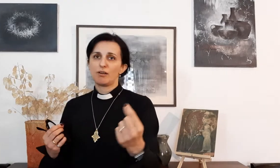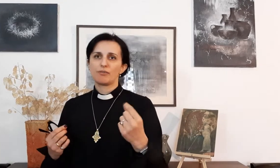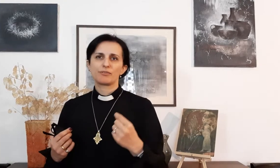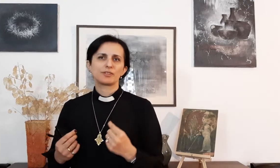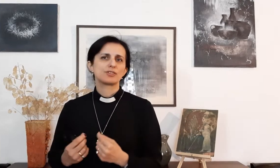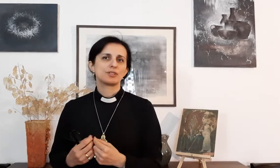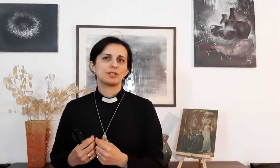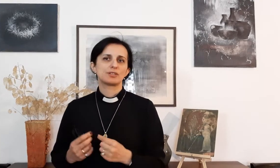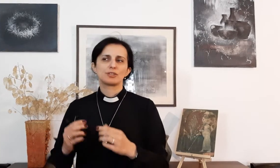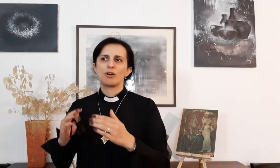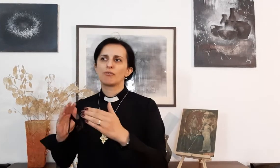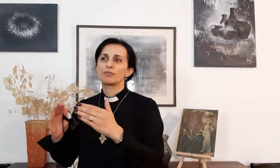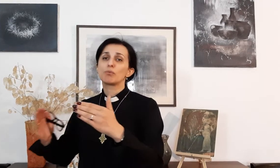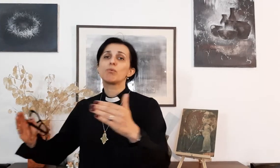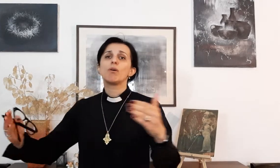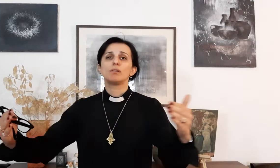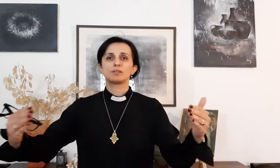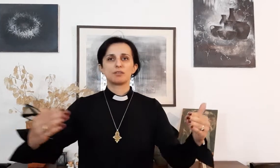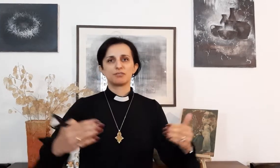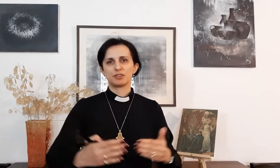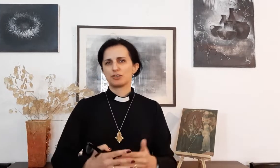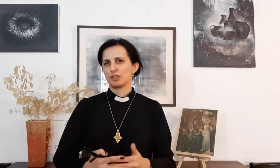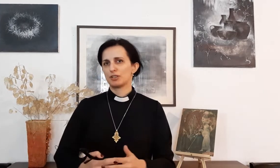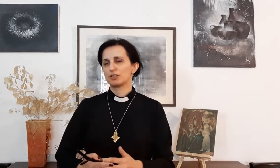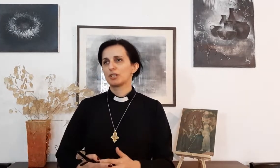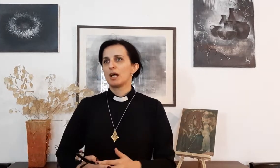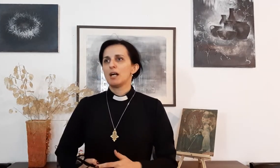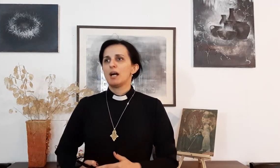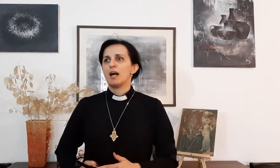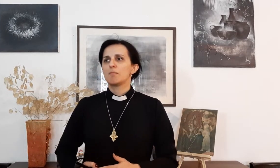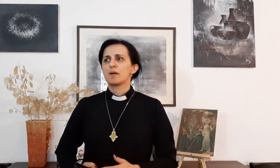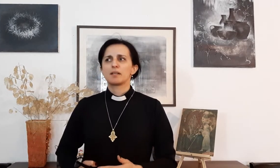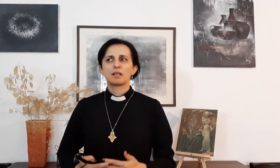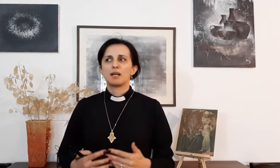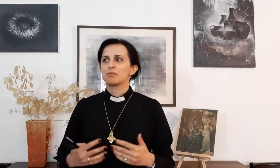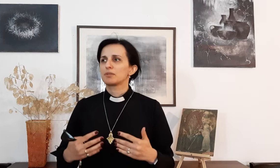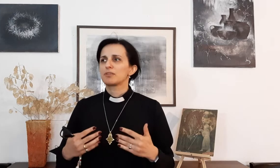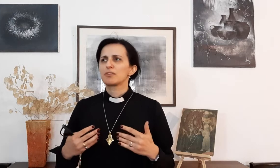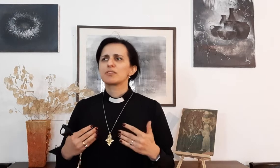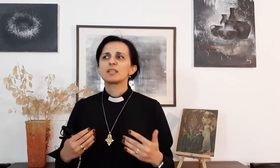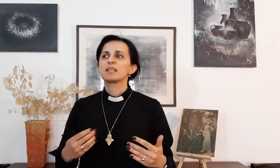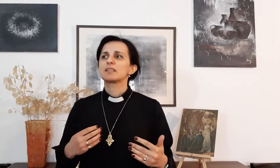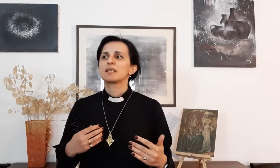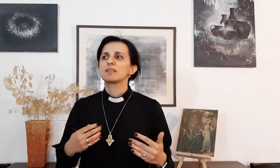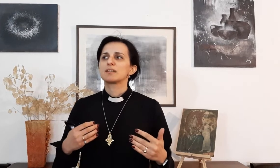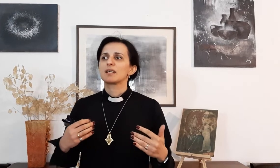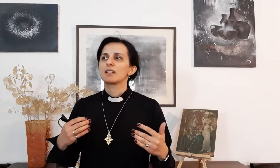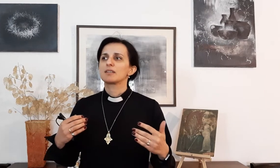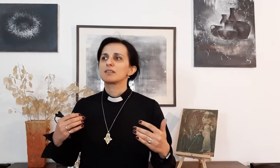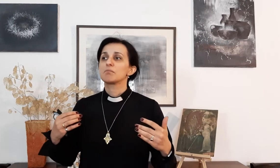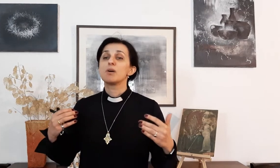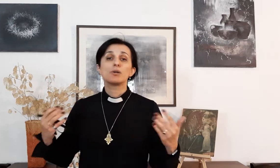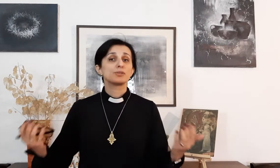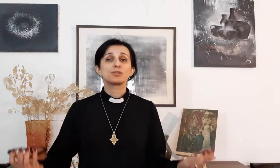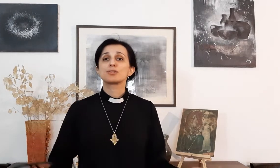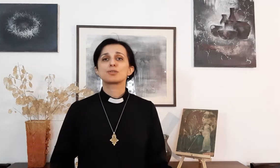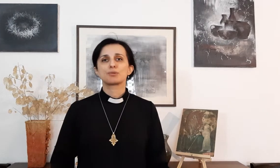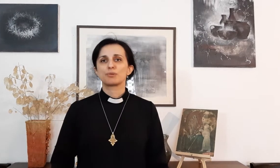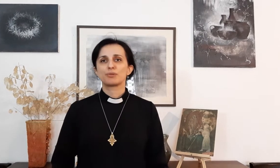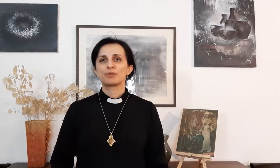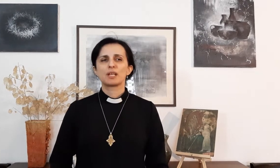line of the church, of the walls of the church, and I would think that the